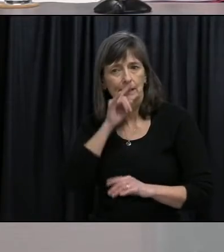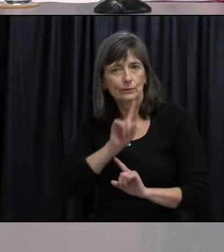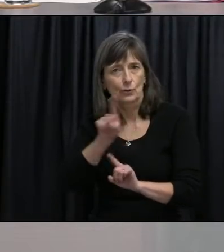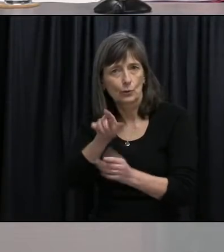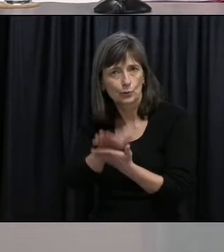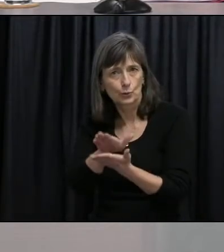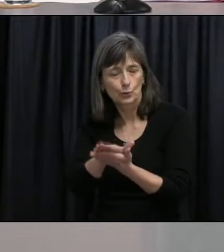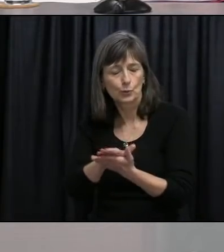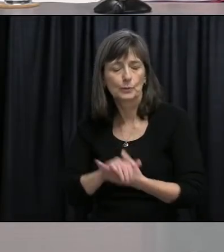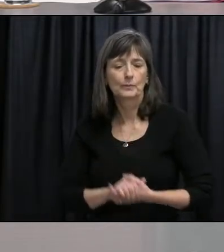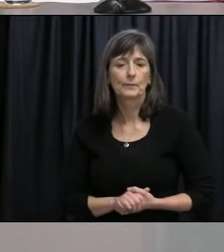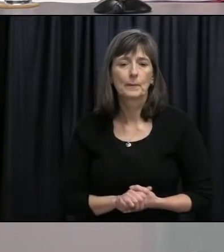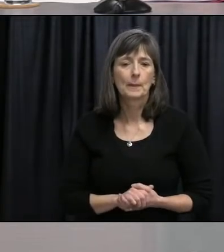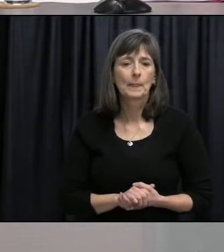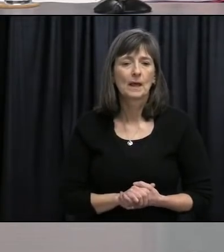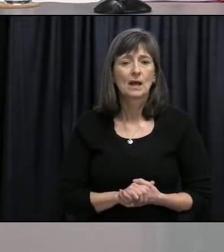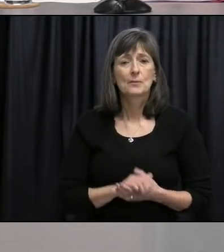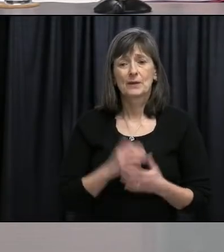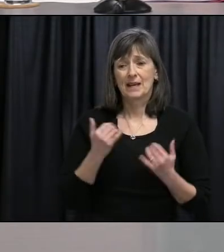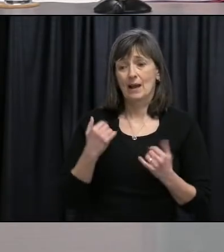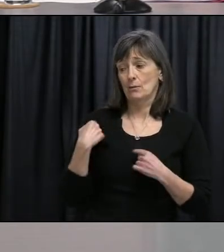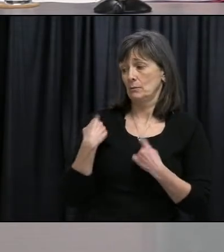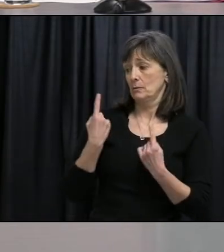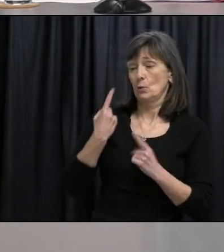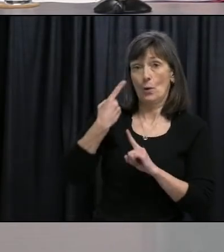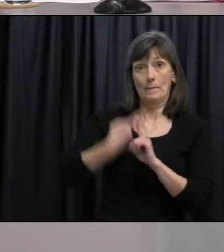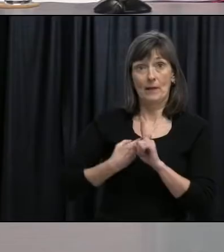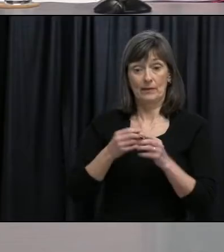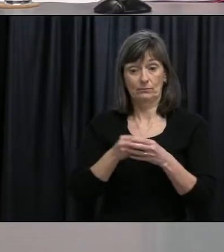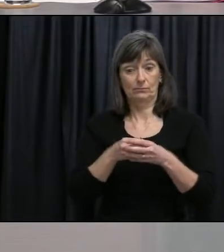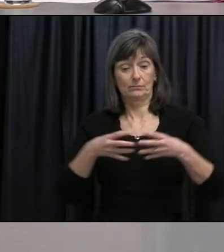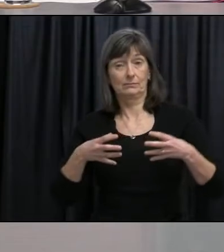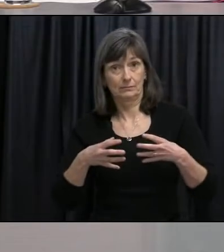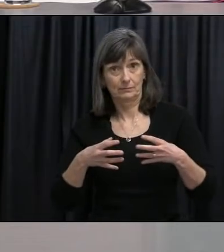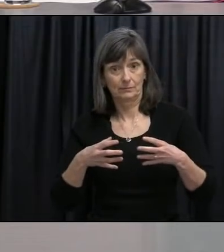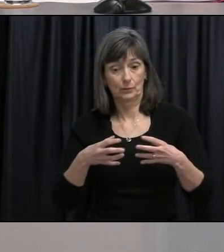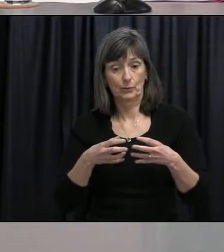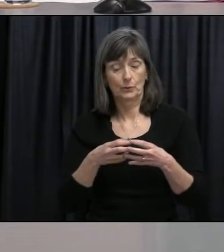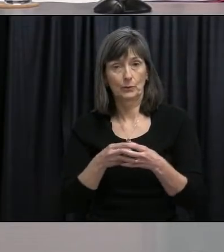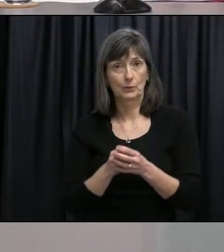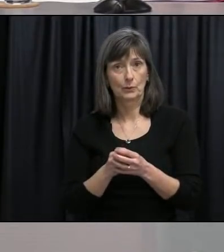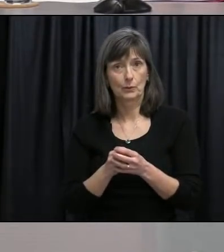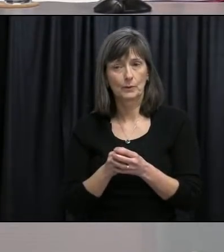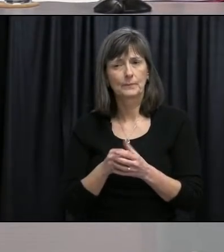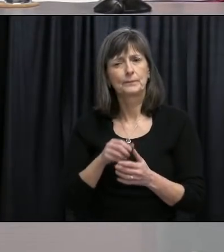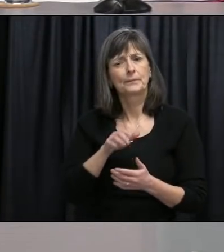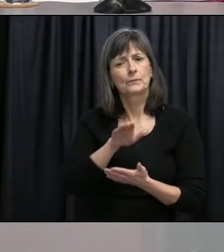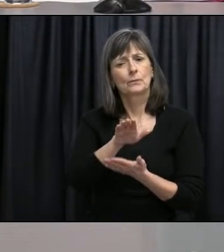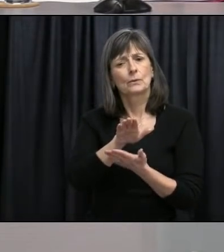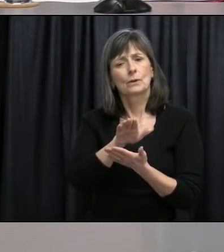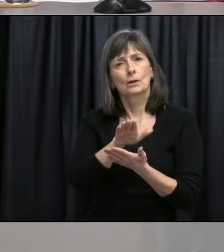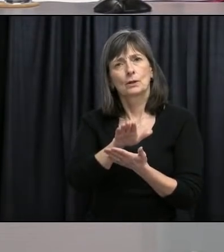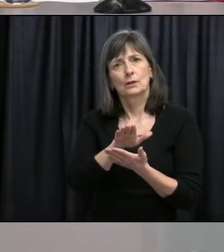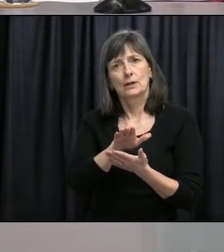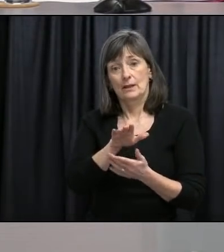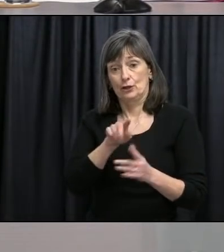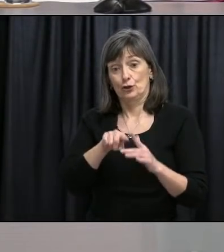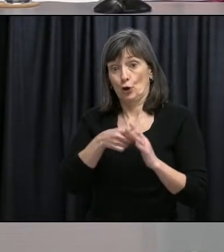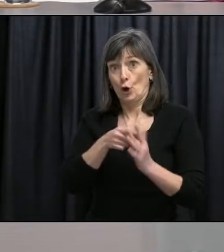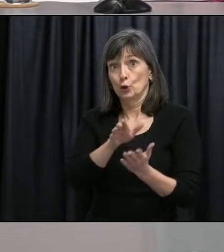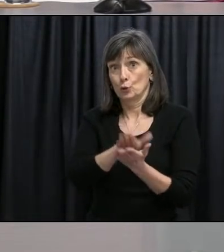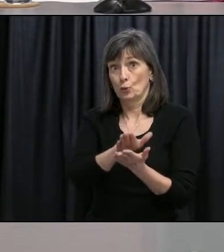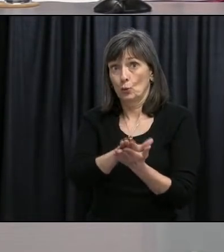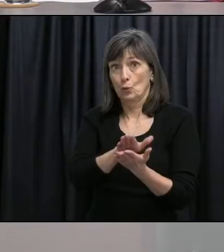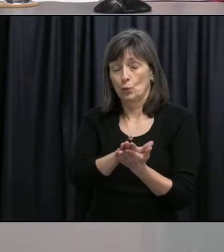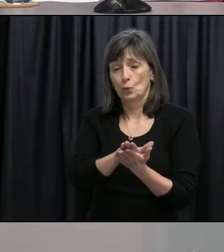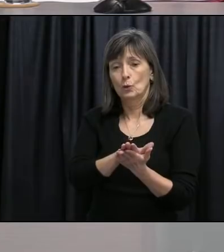gotten of last month's outbreak, how much of that school spread that sparked the outbreak is